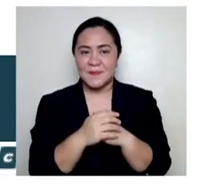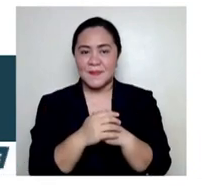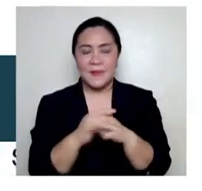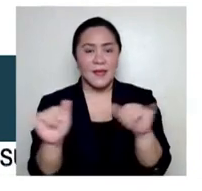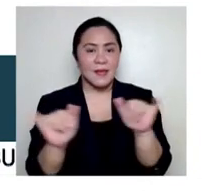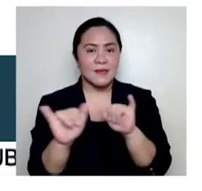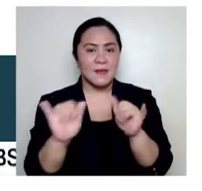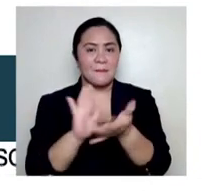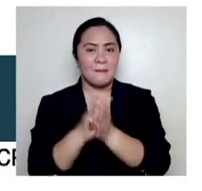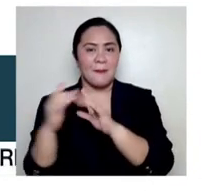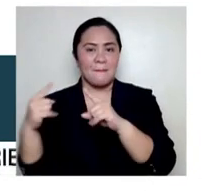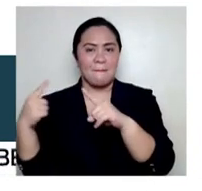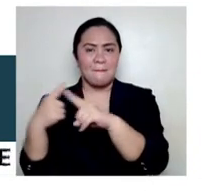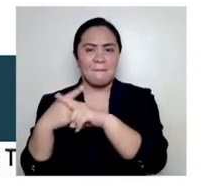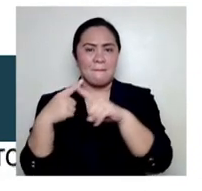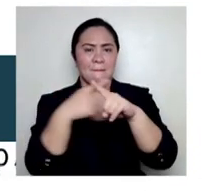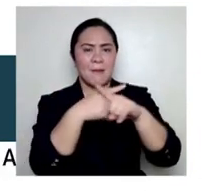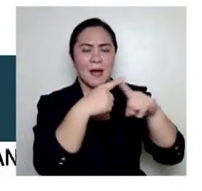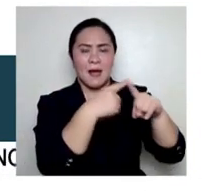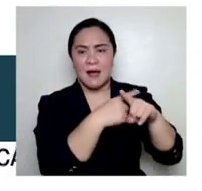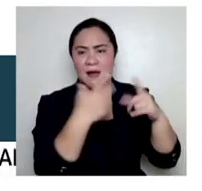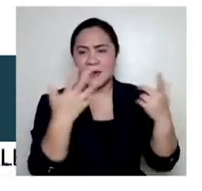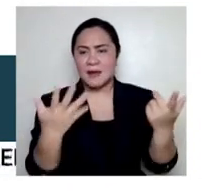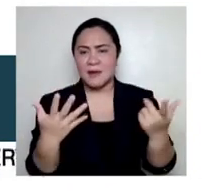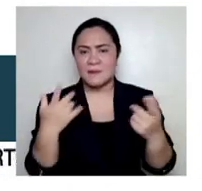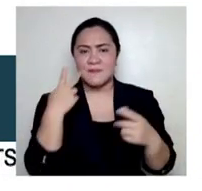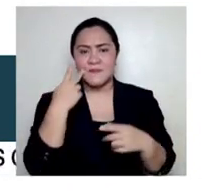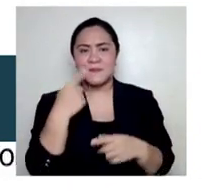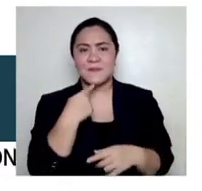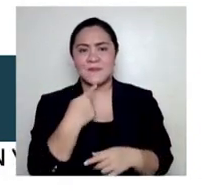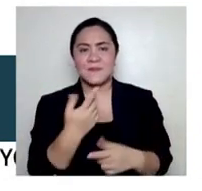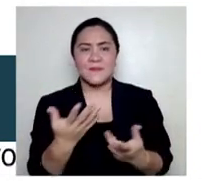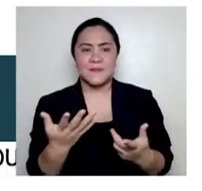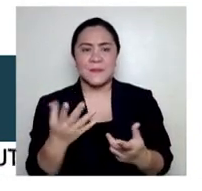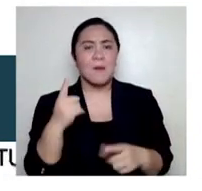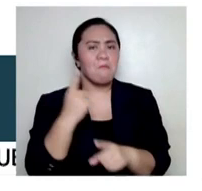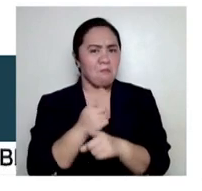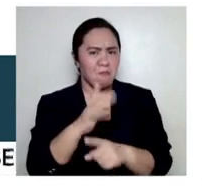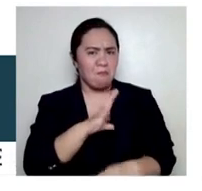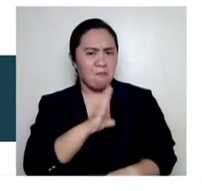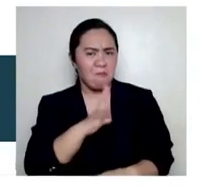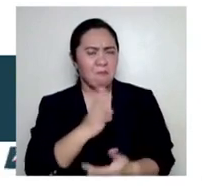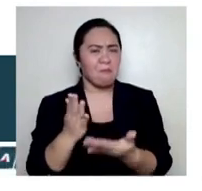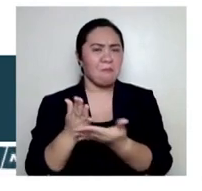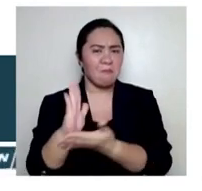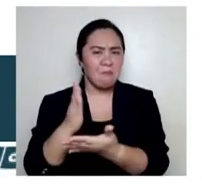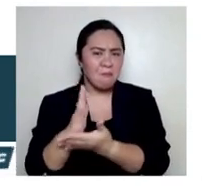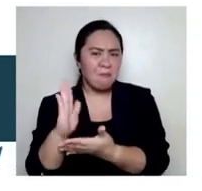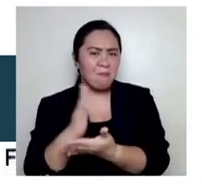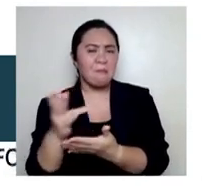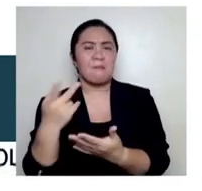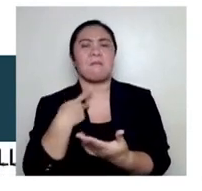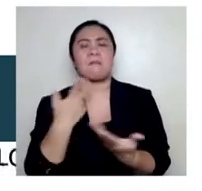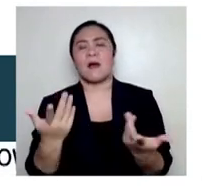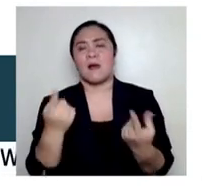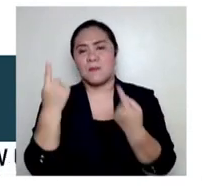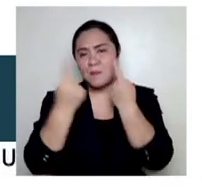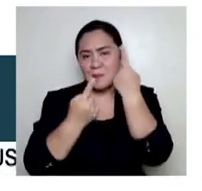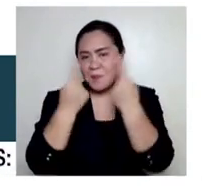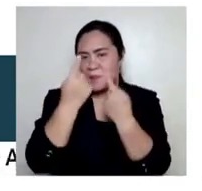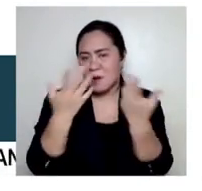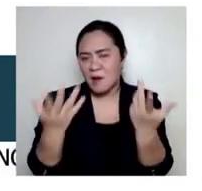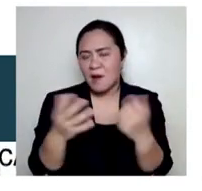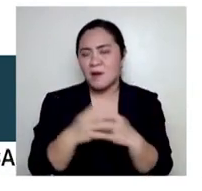conflicting signals here to the public? Because on one hand, you're saying it's okay, it's up to you to discern, COVID situation has